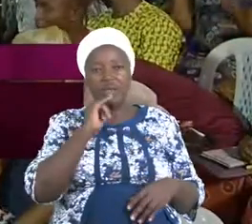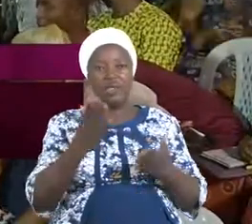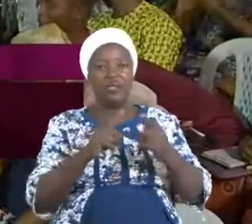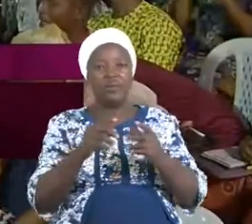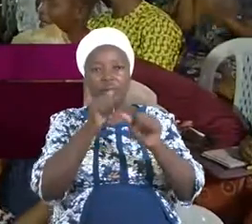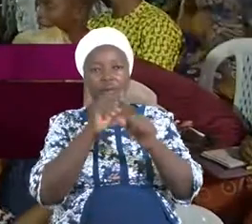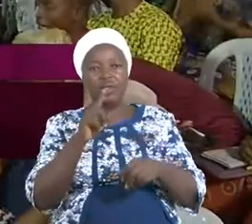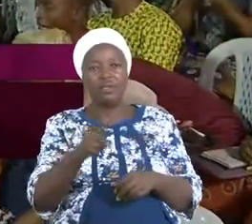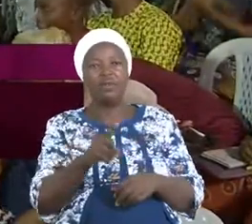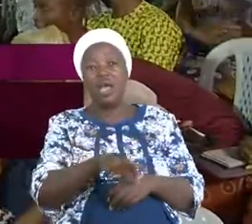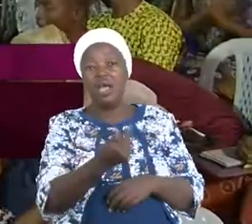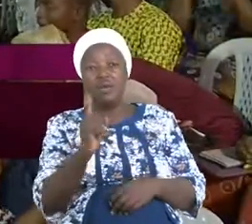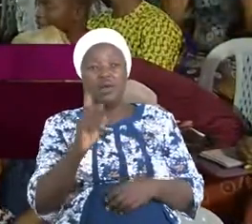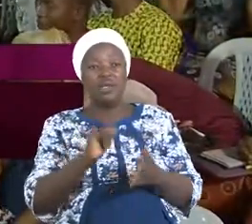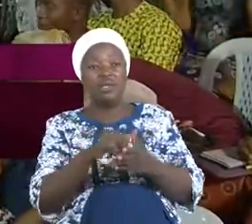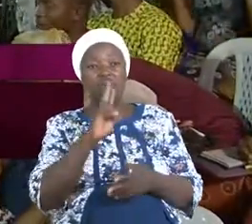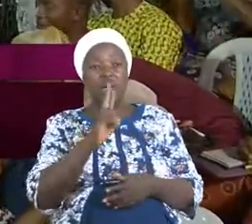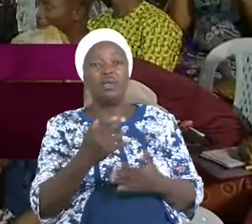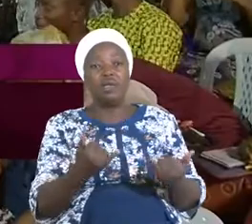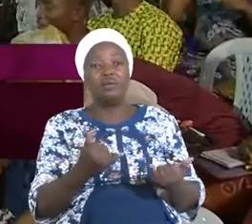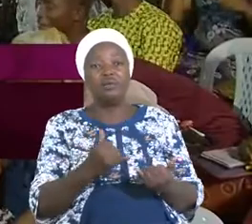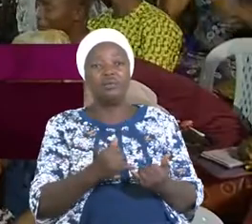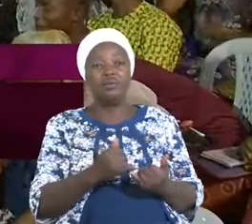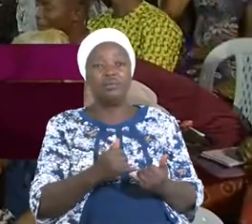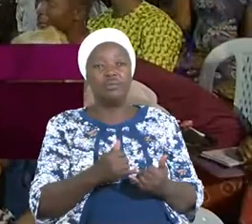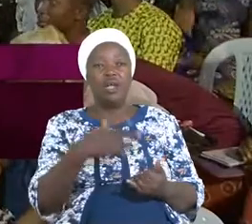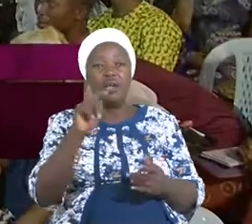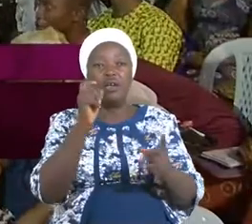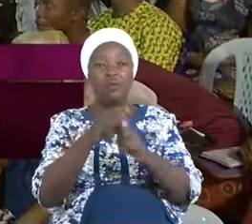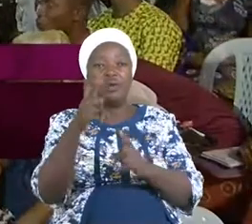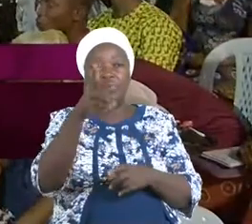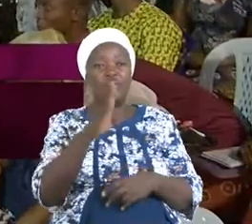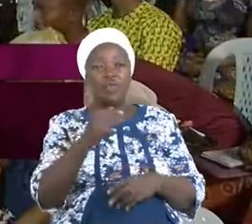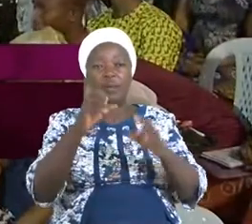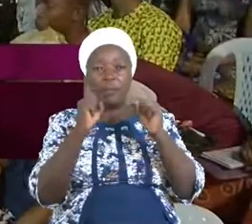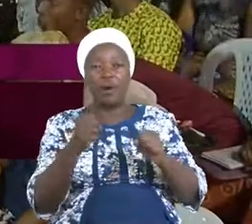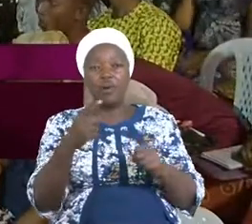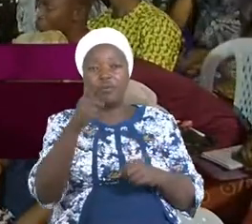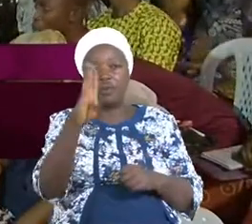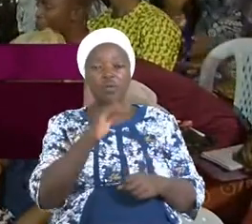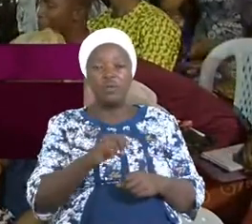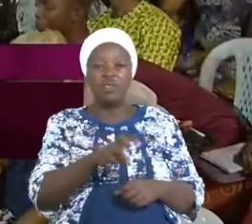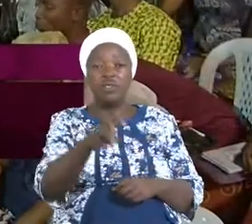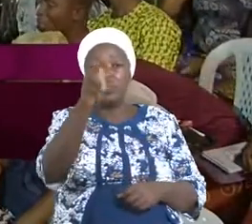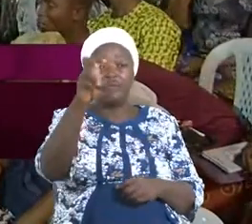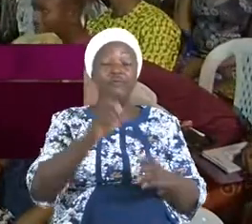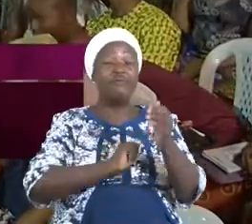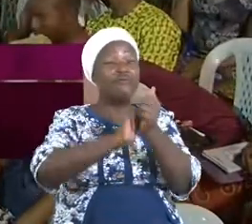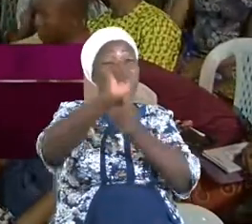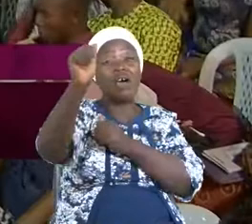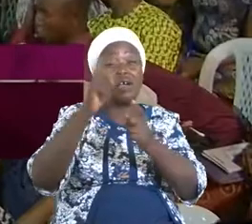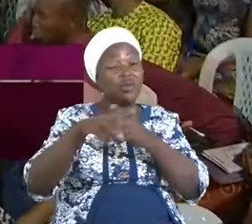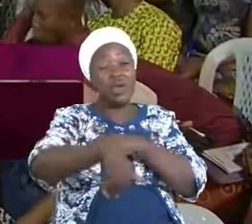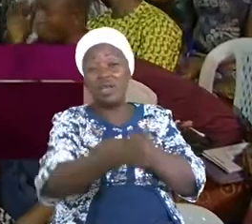Wherever you are, the word of God, the power of God travels more than lightning. It will touch